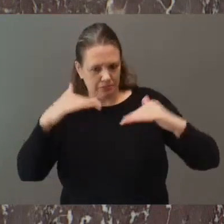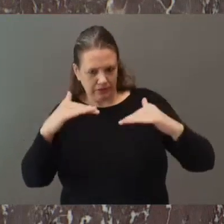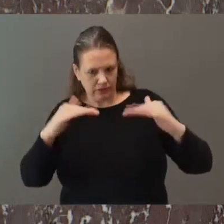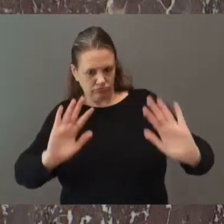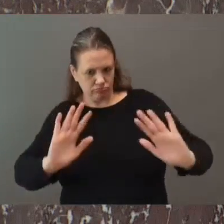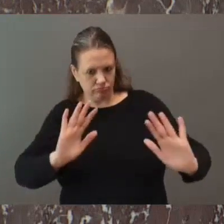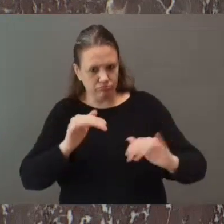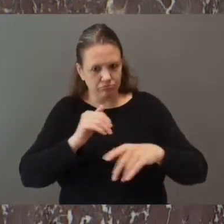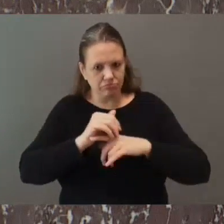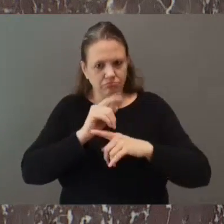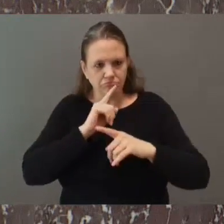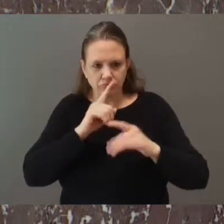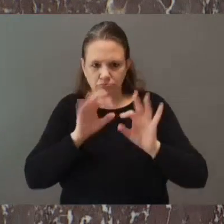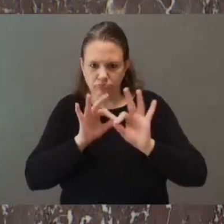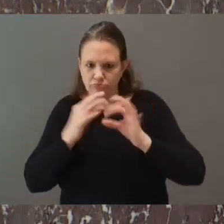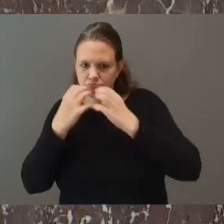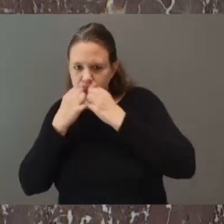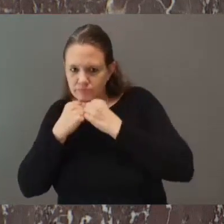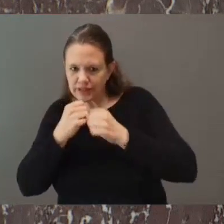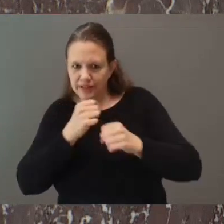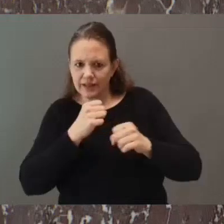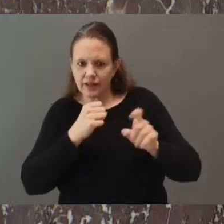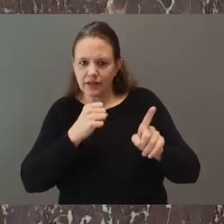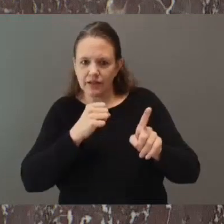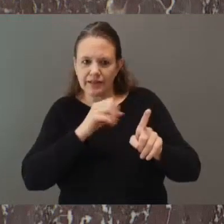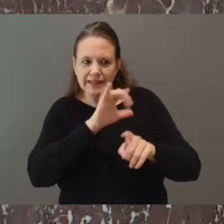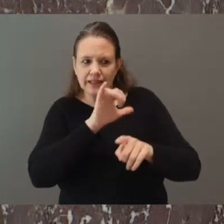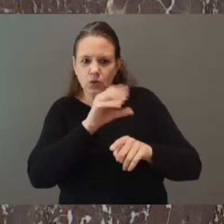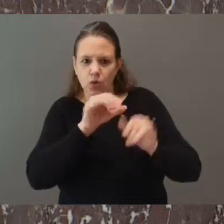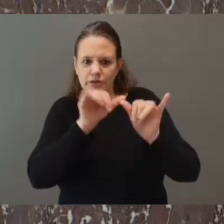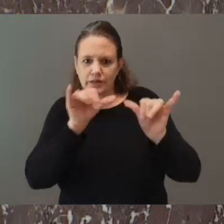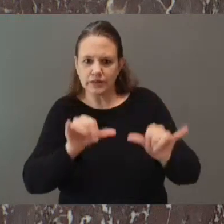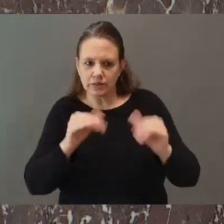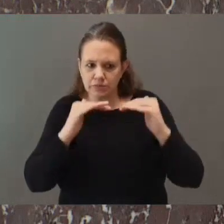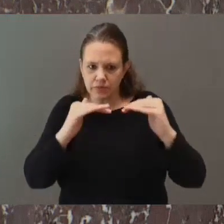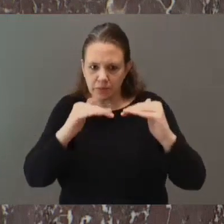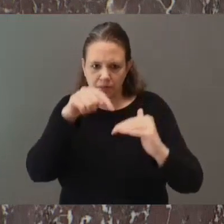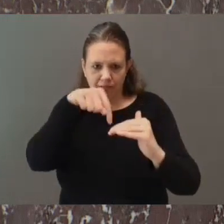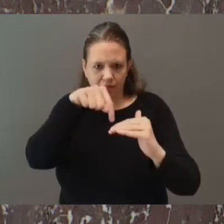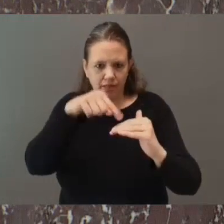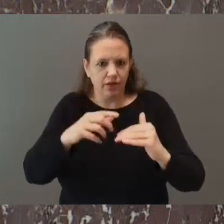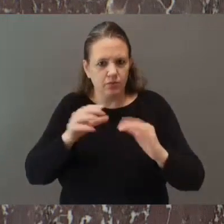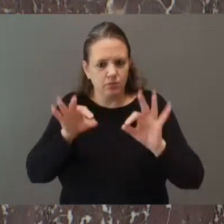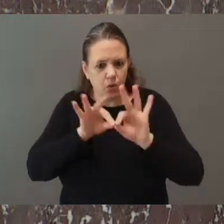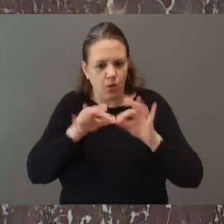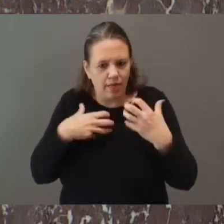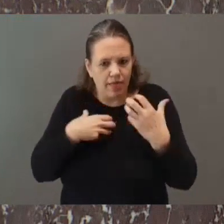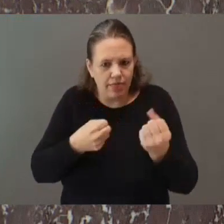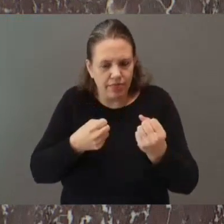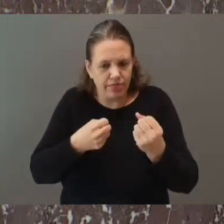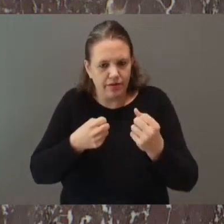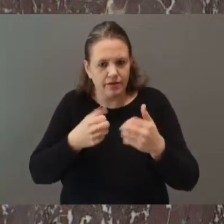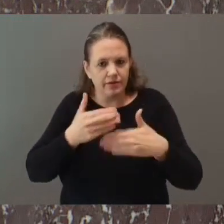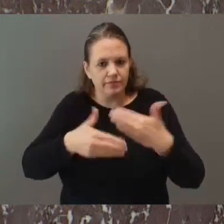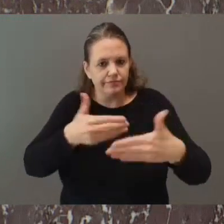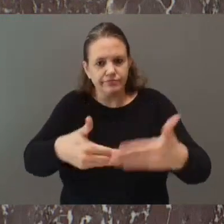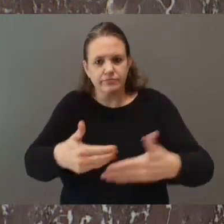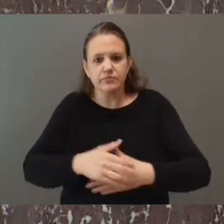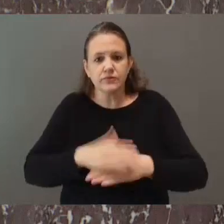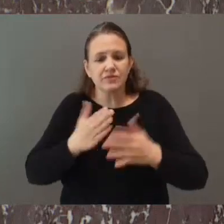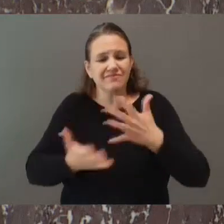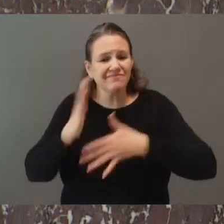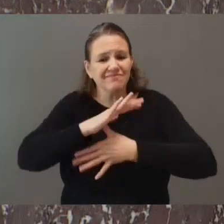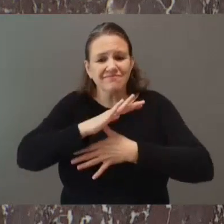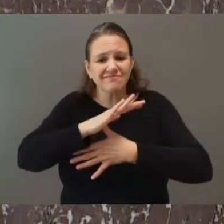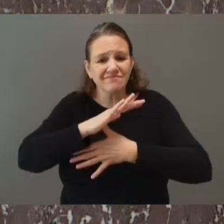putting ecosystem health at the center of the Forest Act, which was never done before, never the practice before, and along